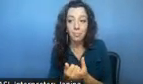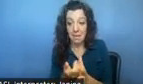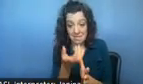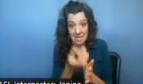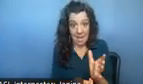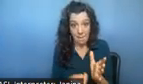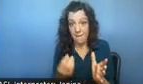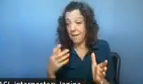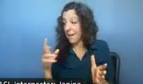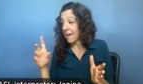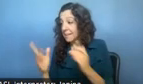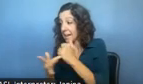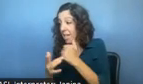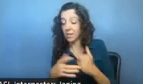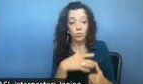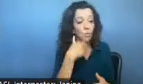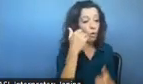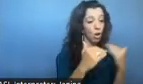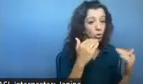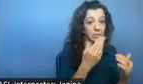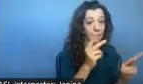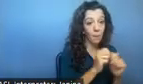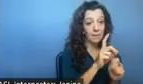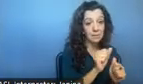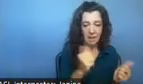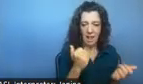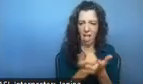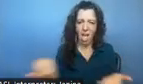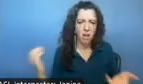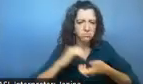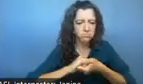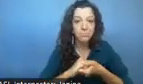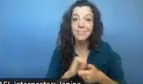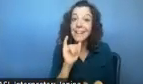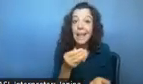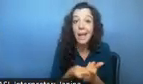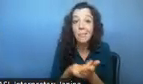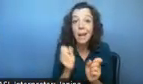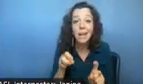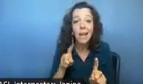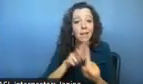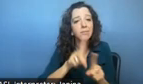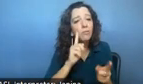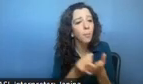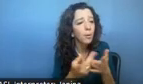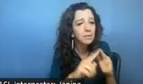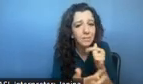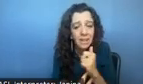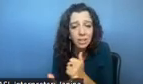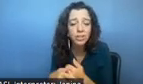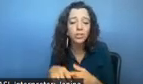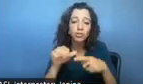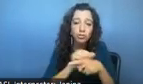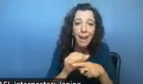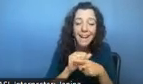area the funding can be used for a variety of different purposes such as purchasing devices service plans trainings and digital infrastructure